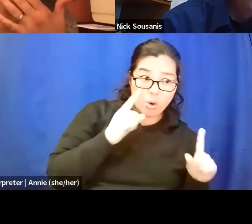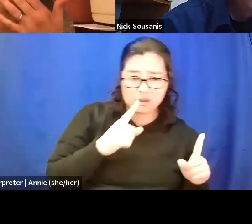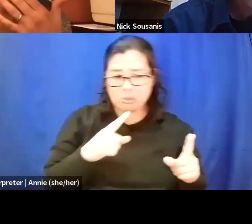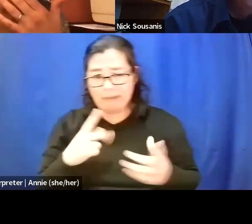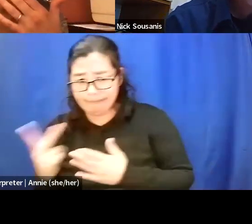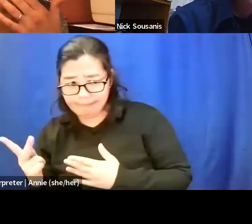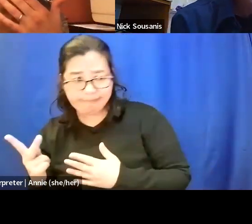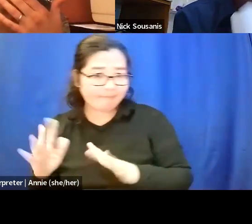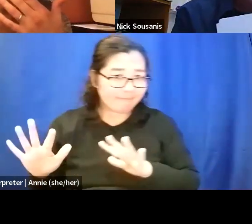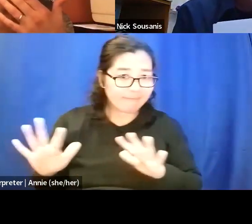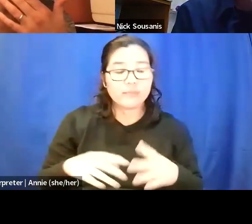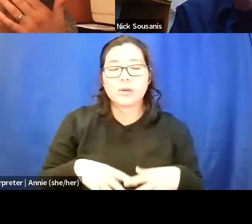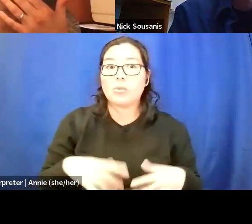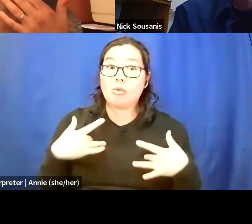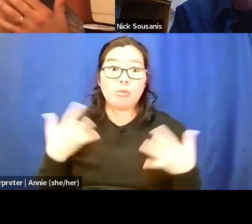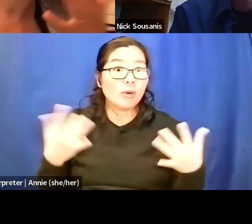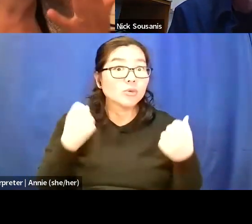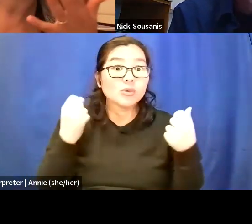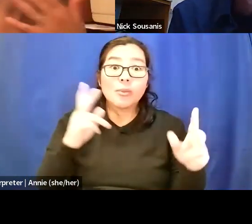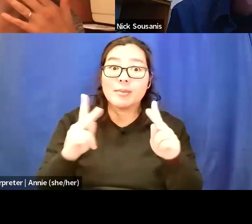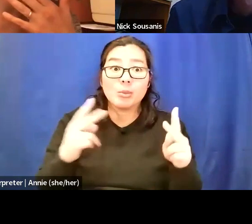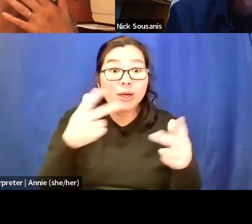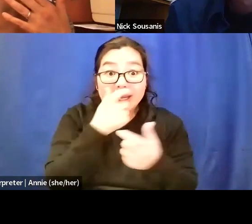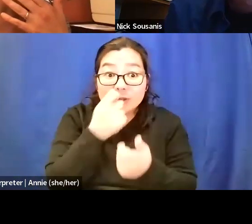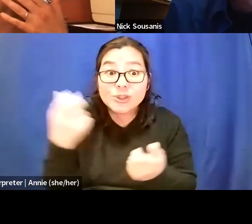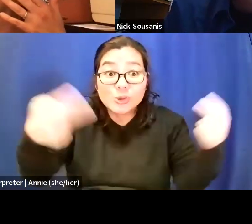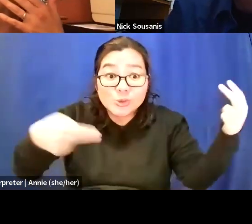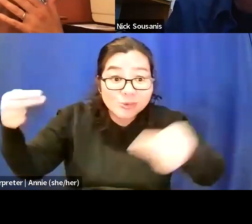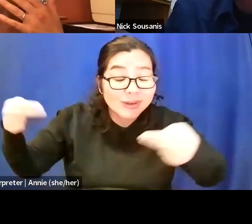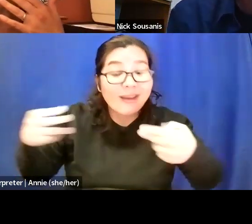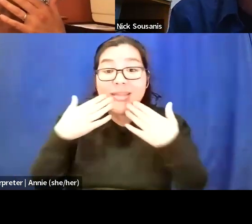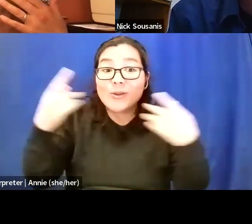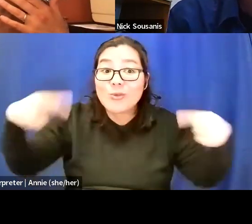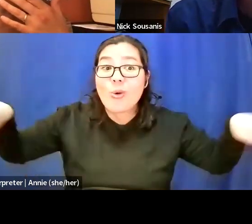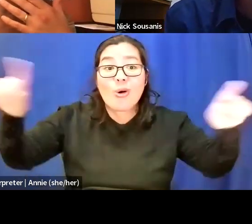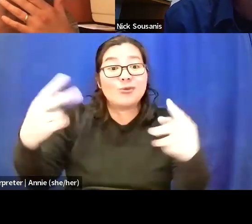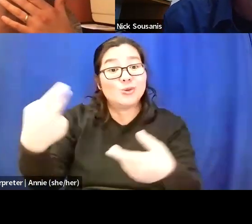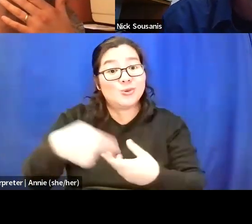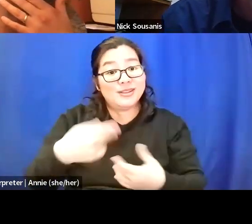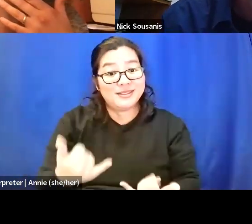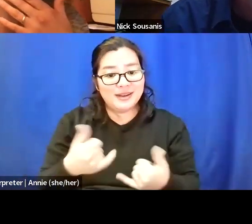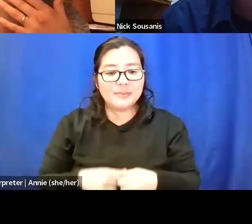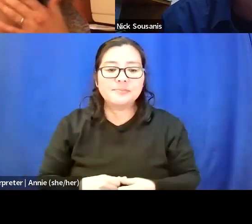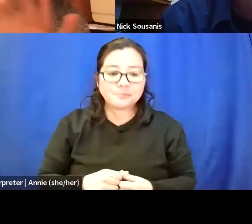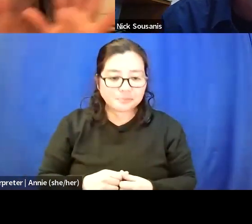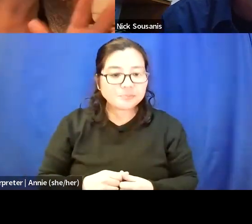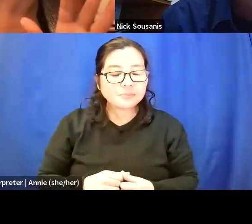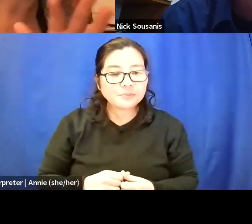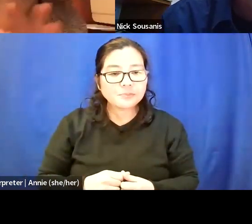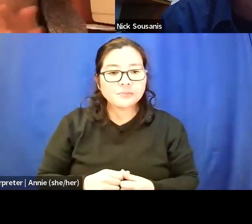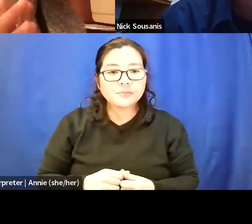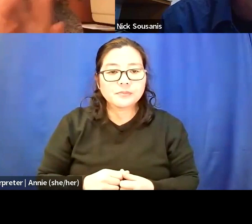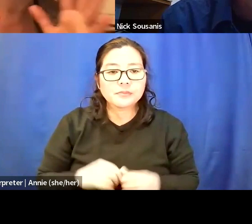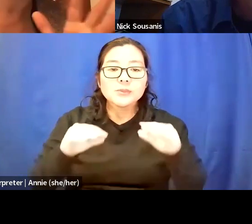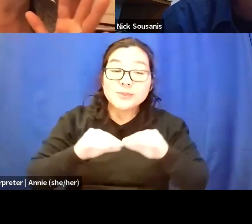that so many people were interested in participating in this conversation. So thank you all for being here. So we're going to just, in case we sent